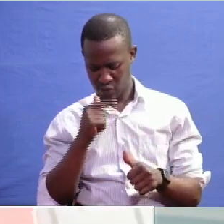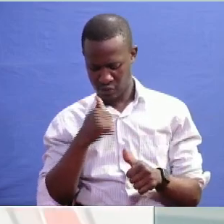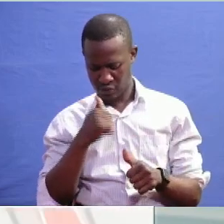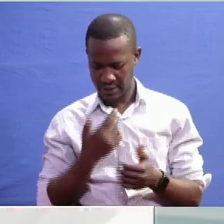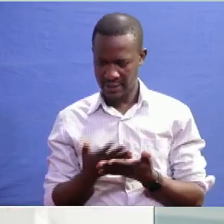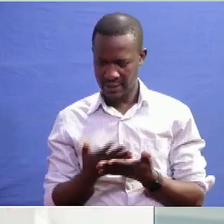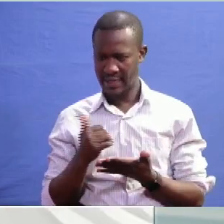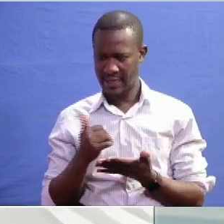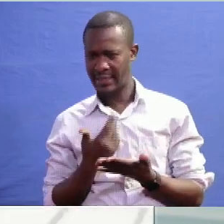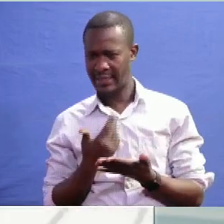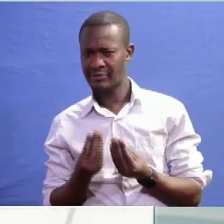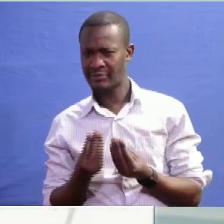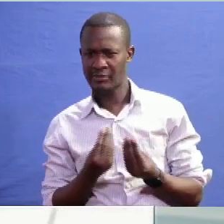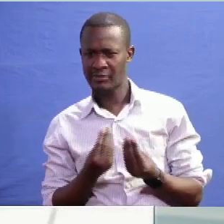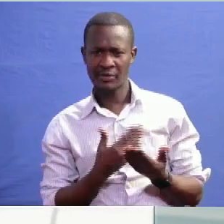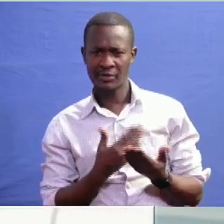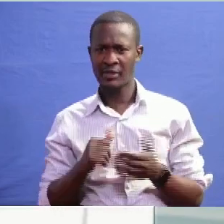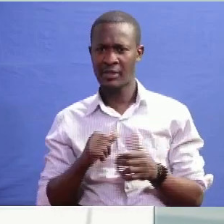few things about